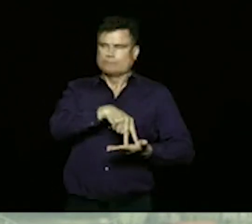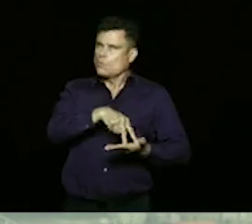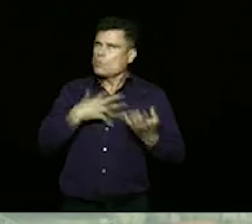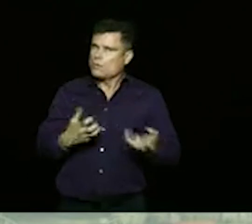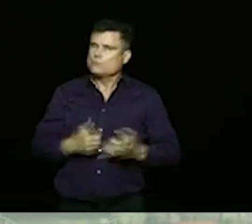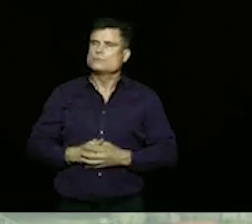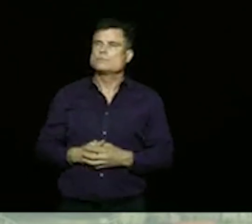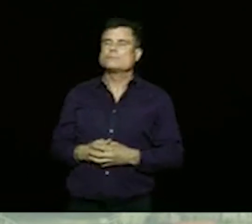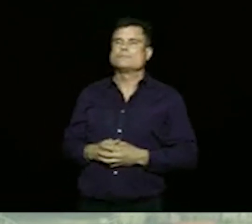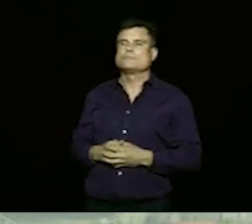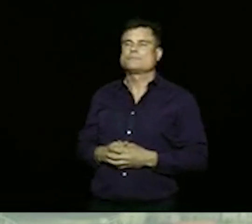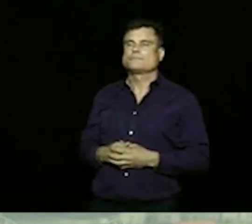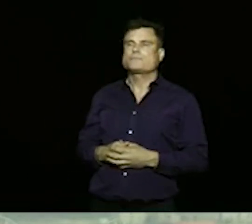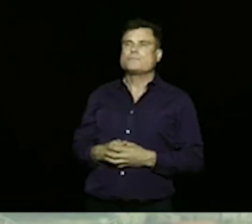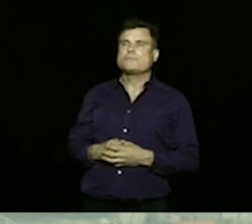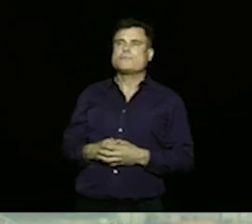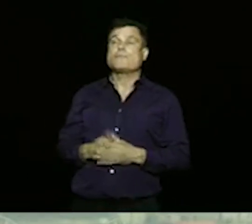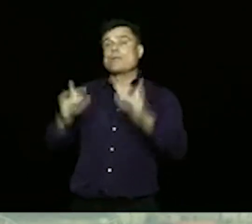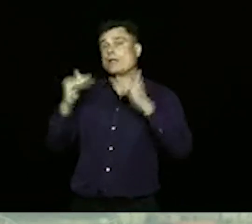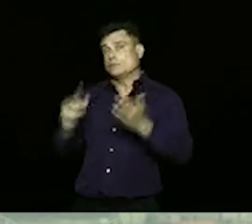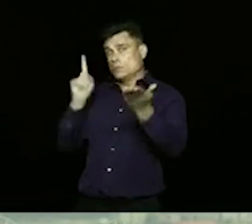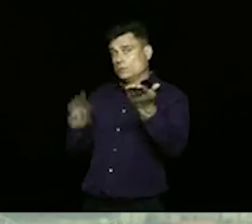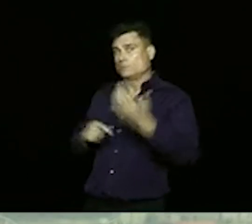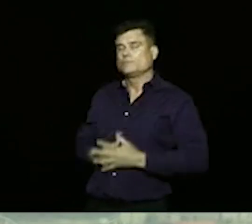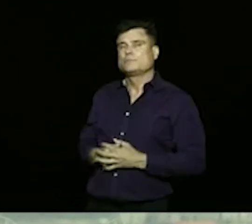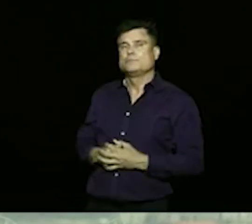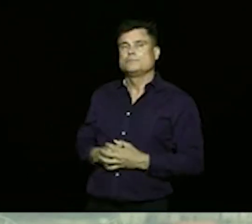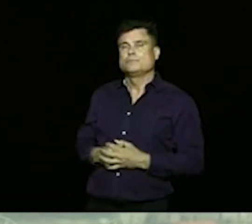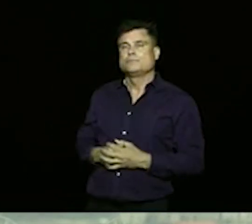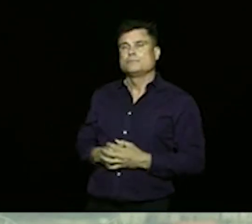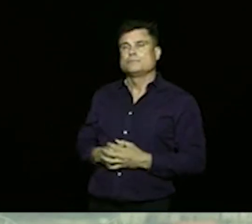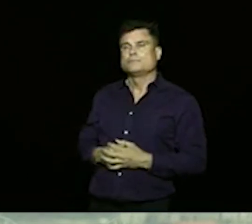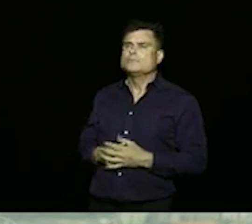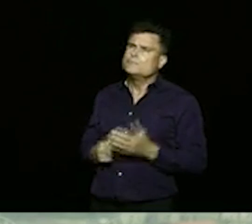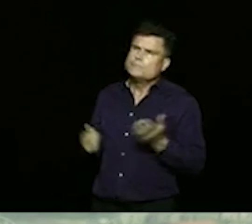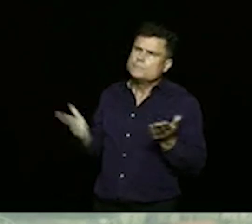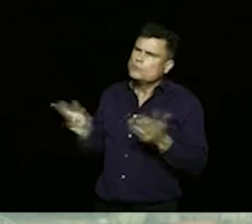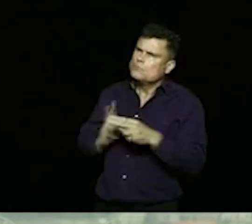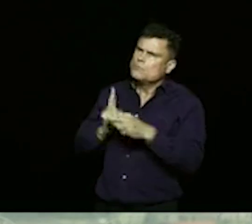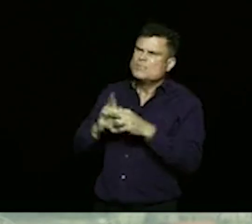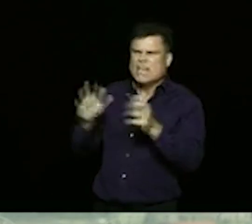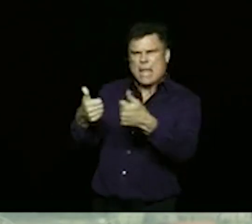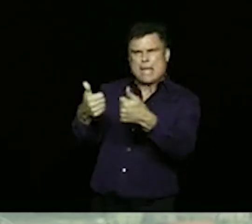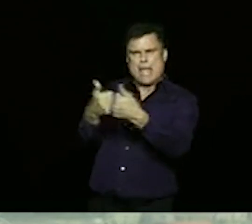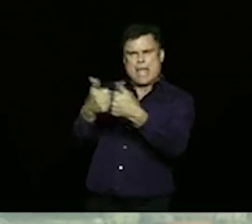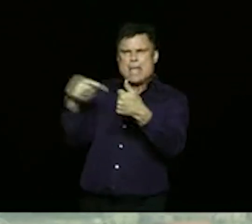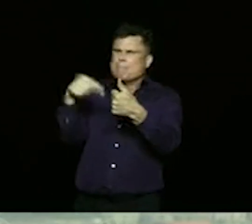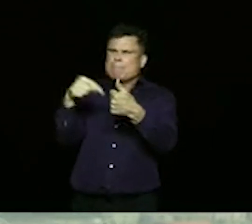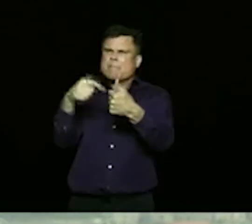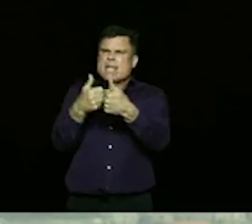given to understand that this is some sort of computer or telephone app where people were